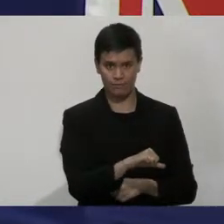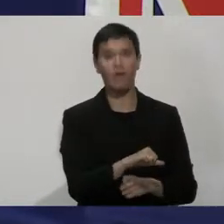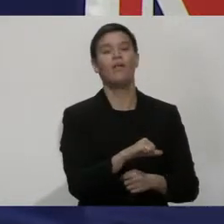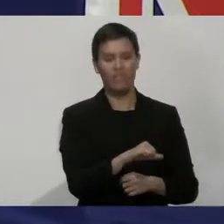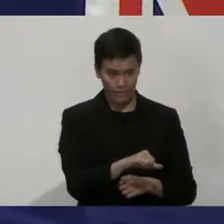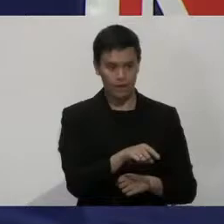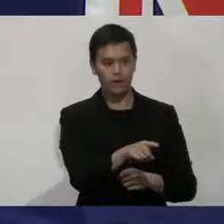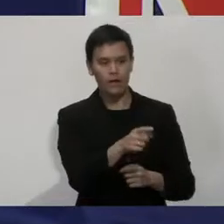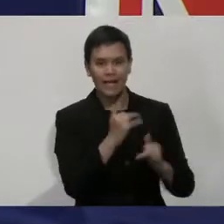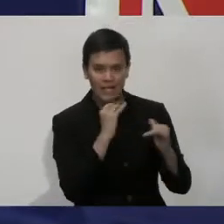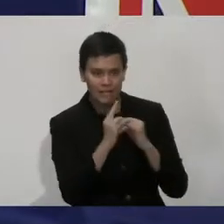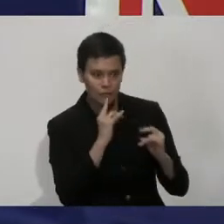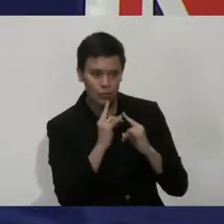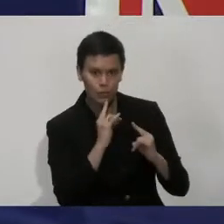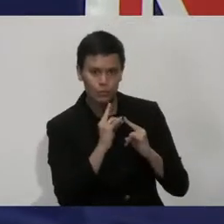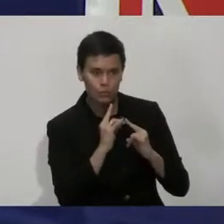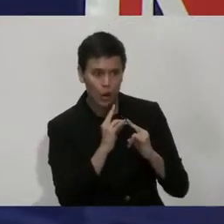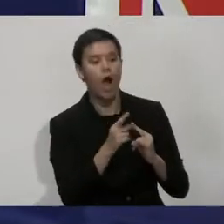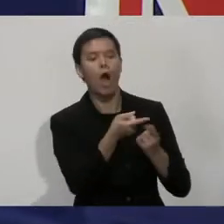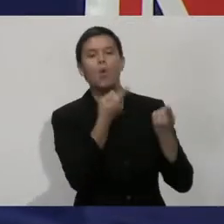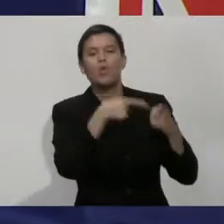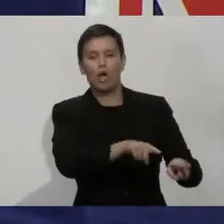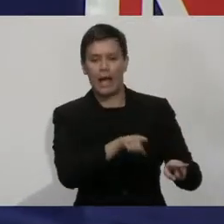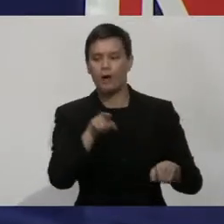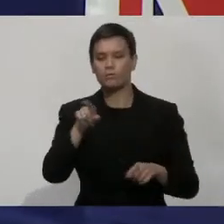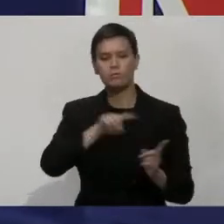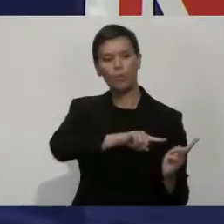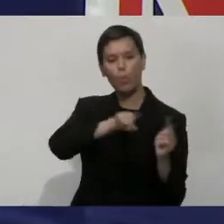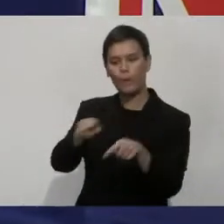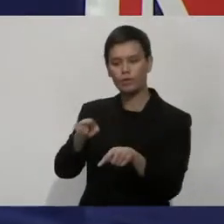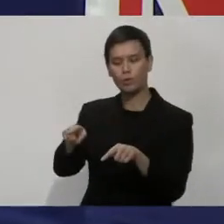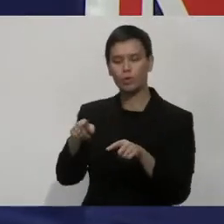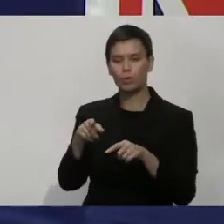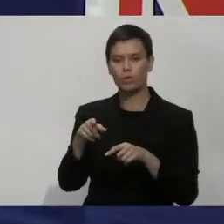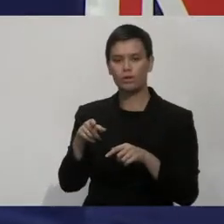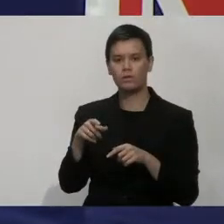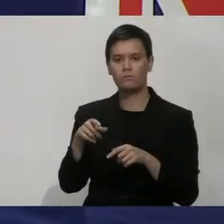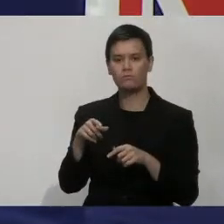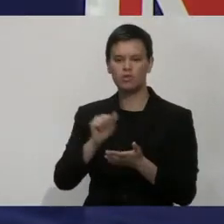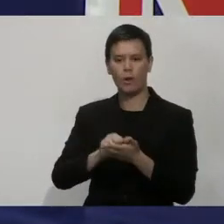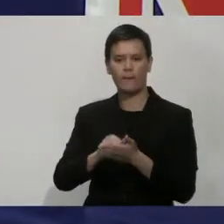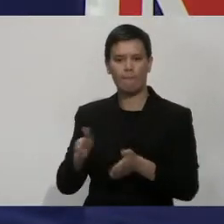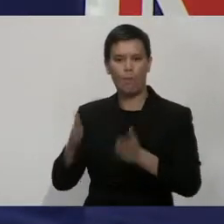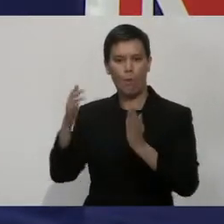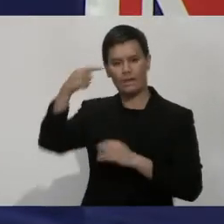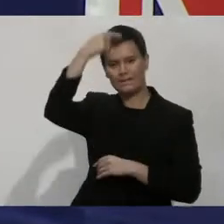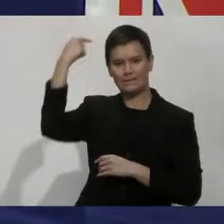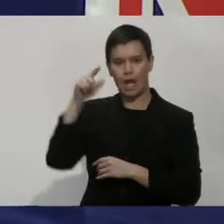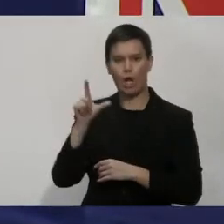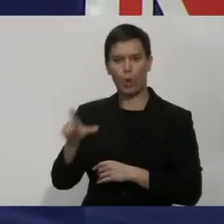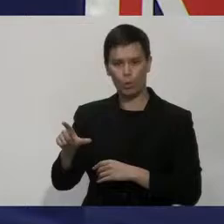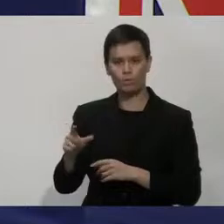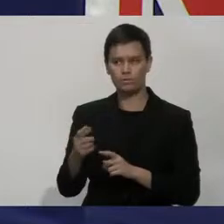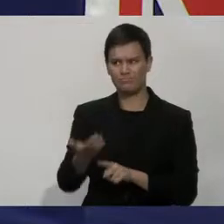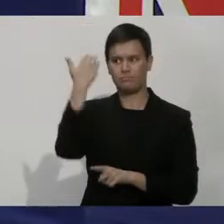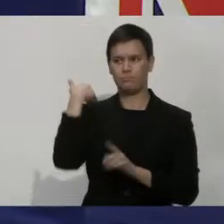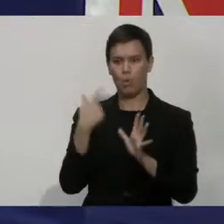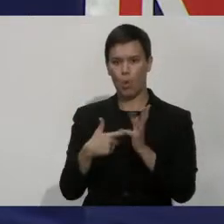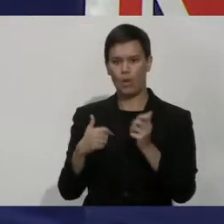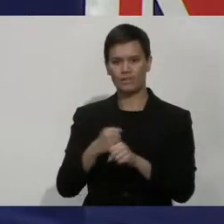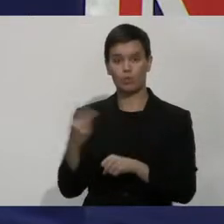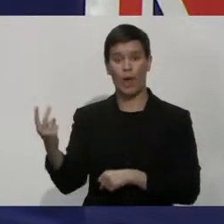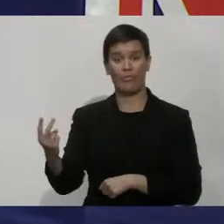So they were at the mall on the 12th. So possibly before they were even infectious, and or certainly before they seemed to